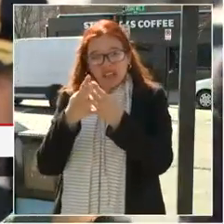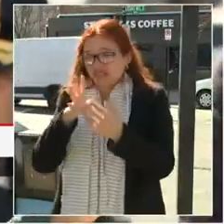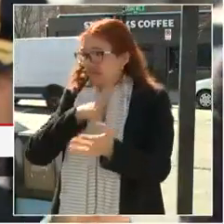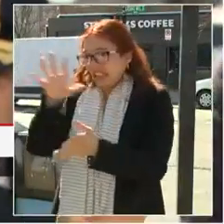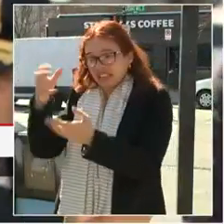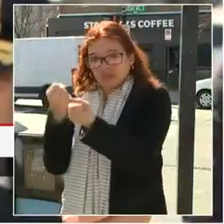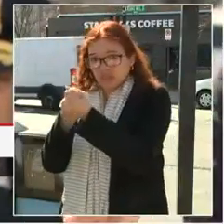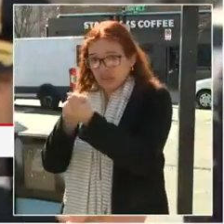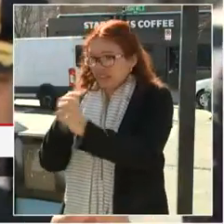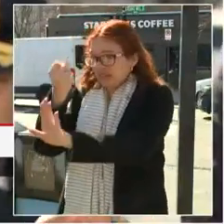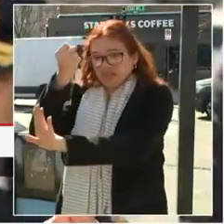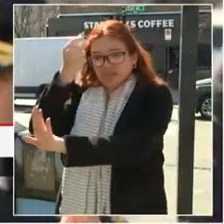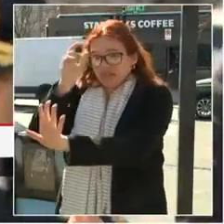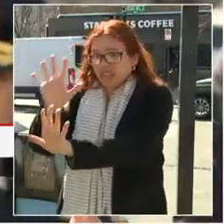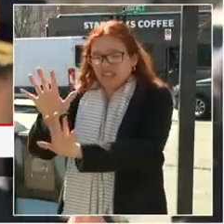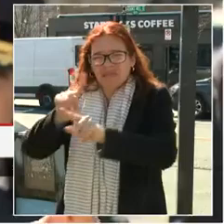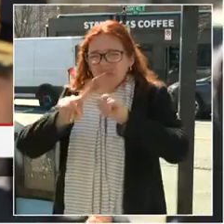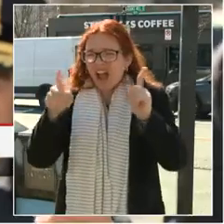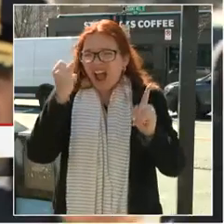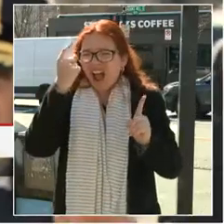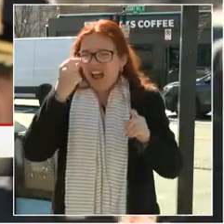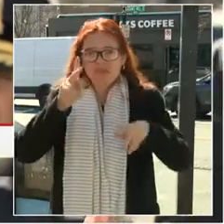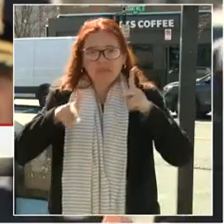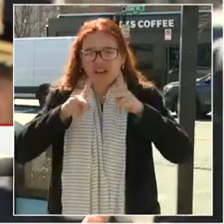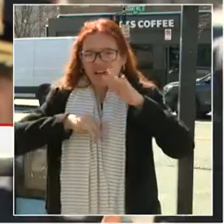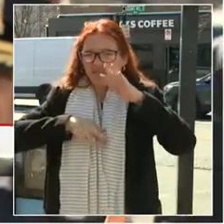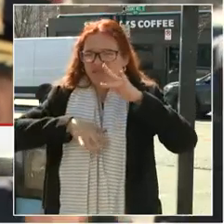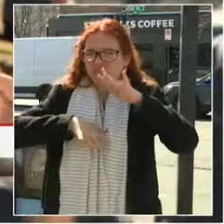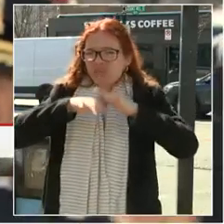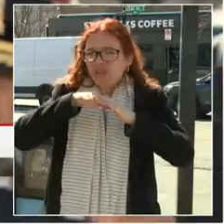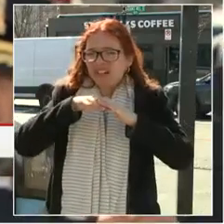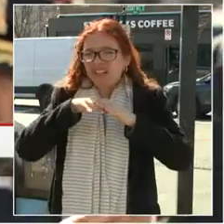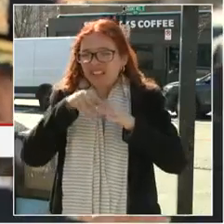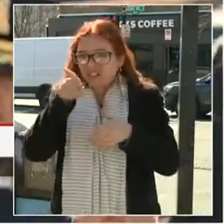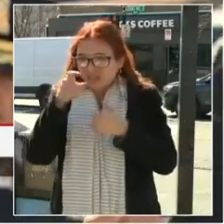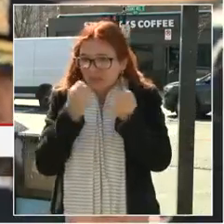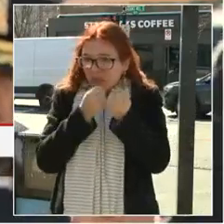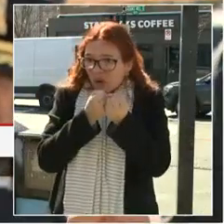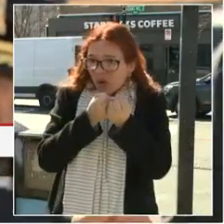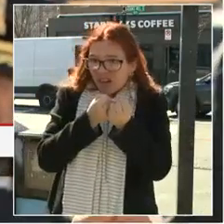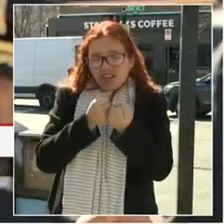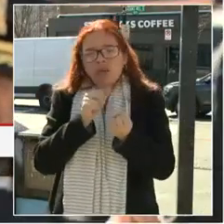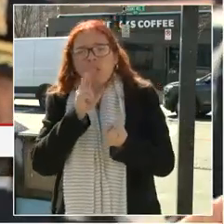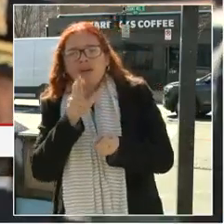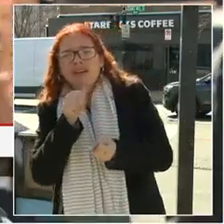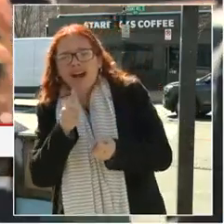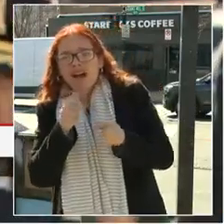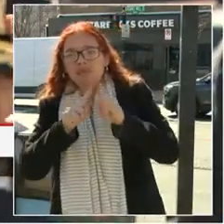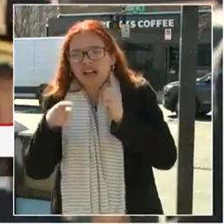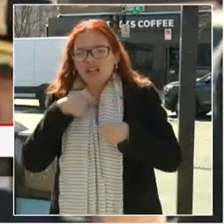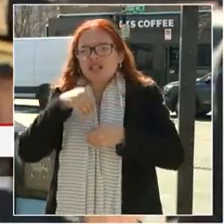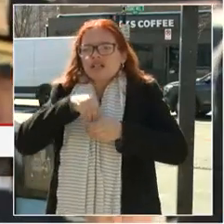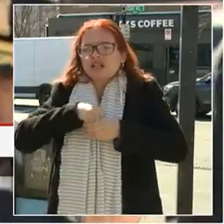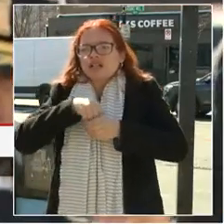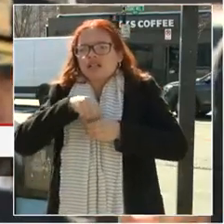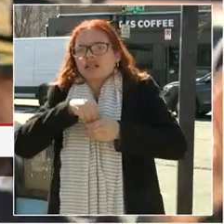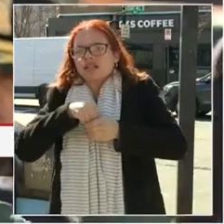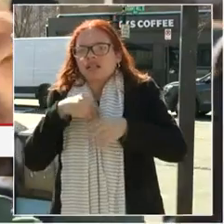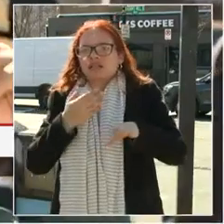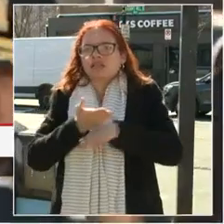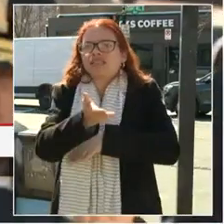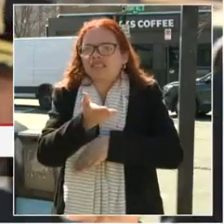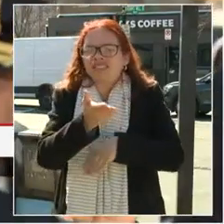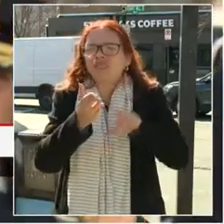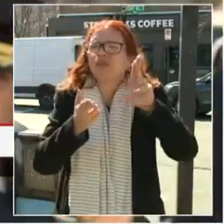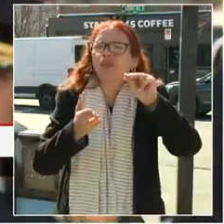for people going up to the age of 24. You can support it, but don't cram it into a bill. That was opposed